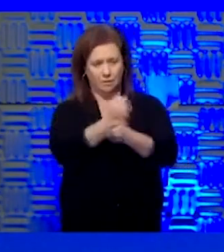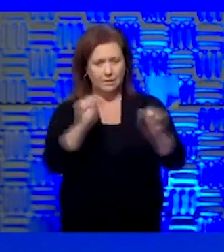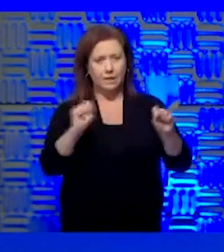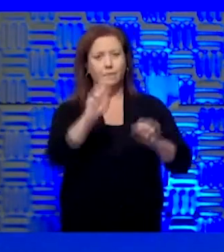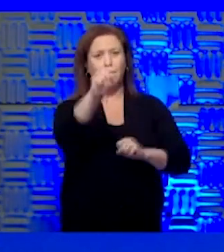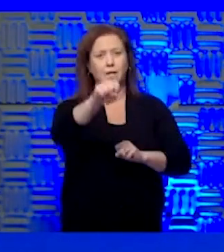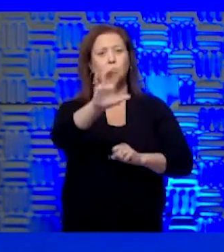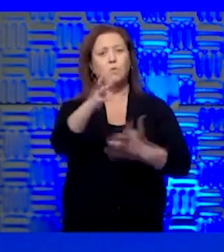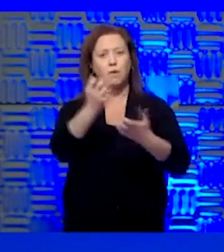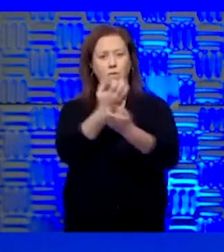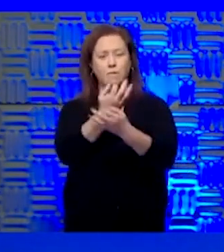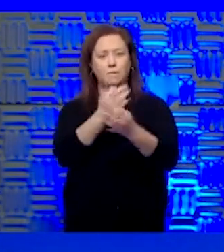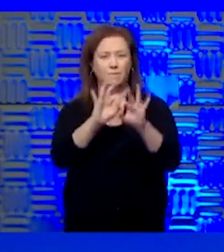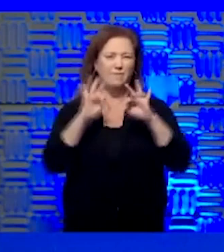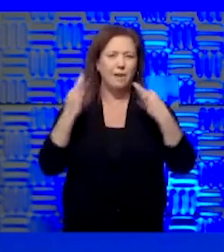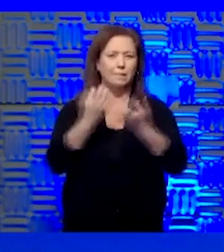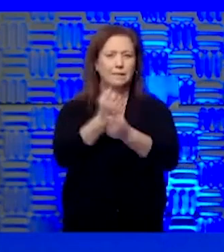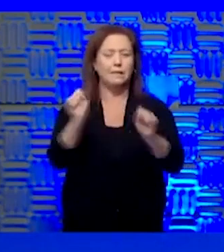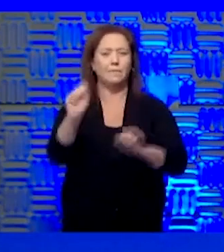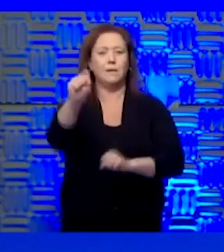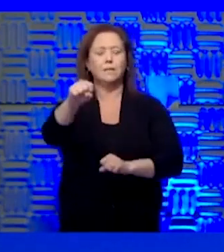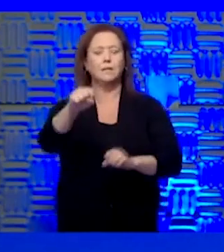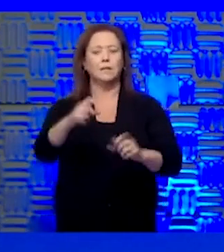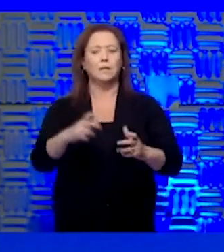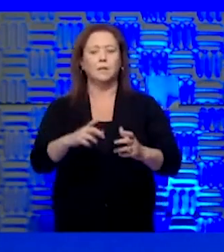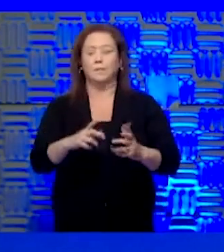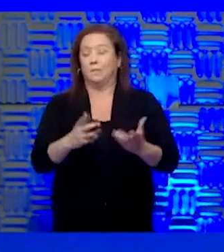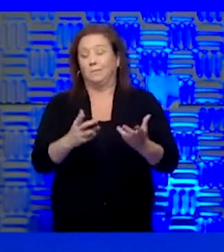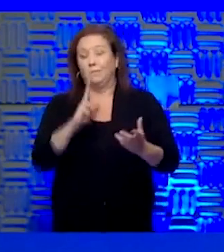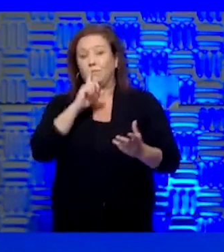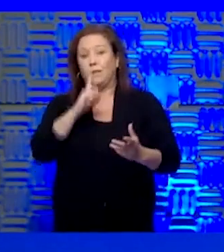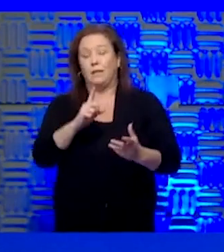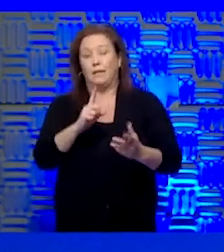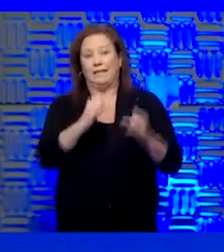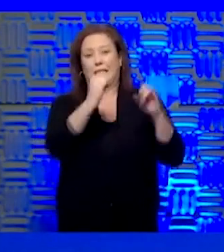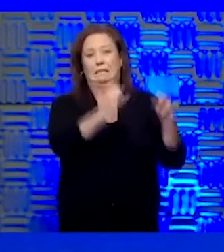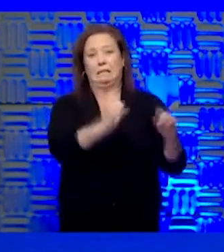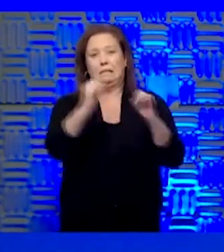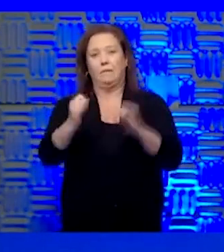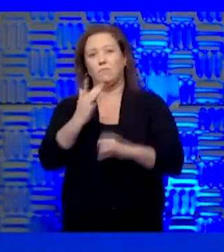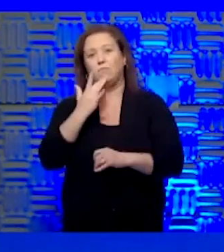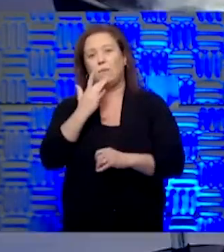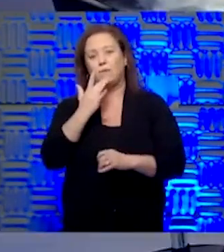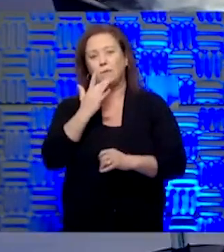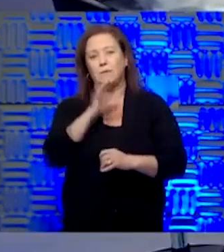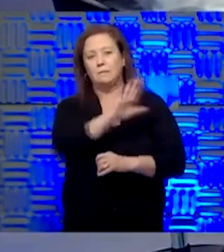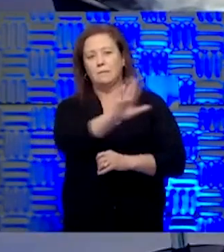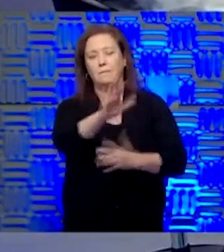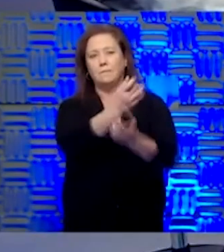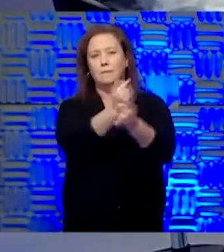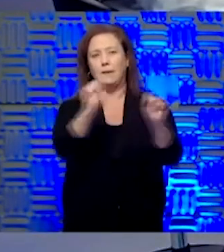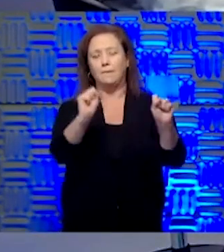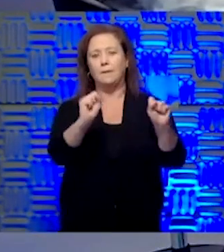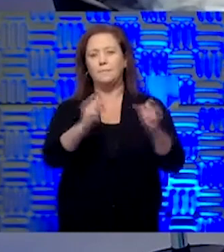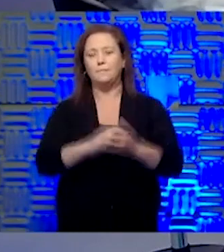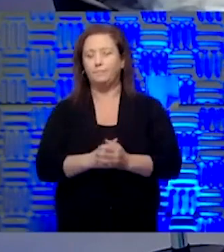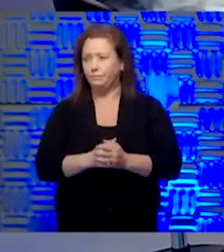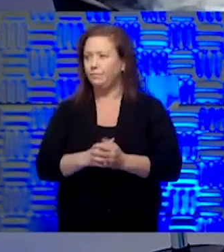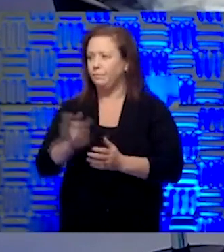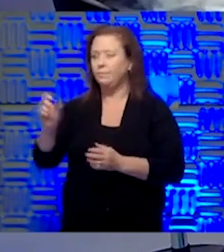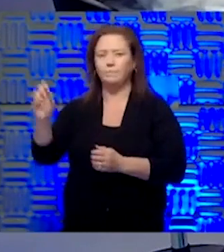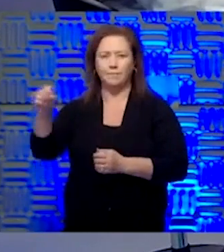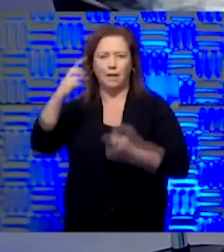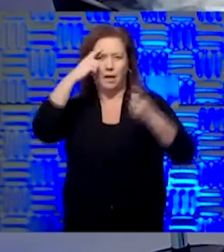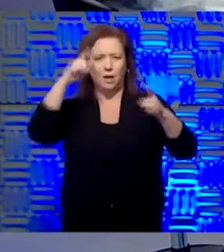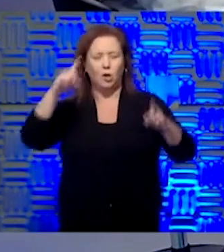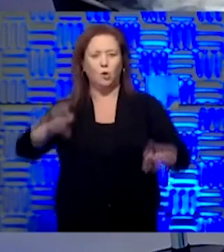your family safe. So other than that, I think there's not much more than individual preference and safety. Yeah, that would be my answer as